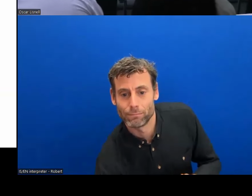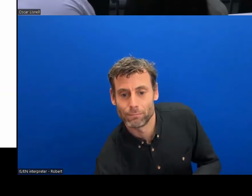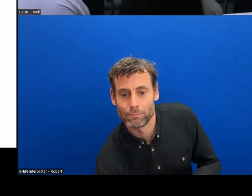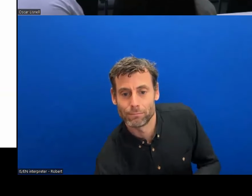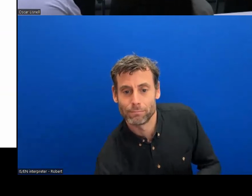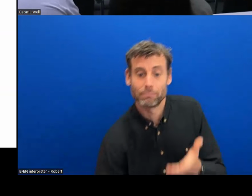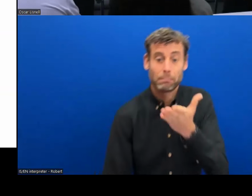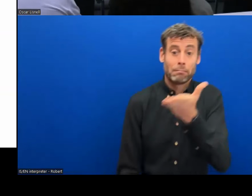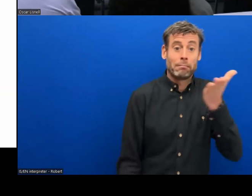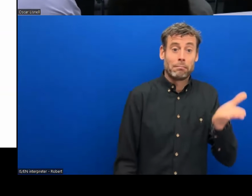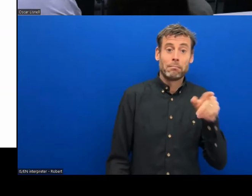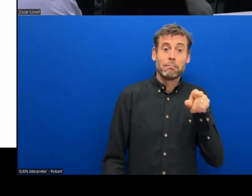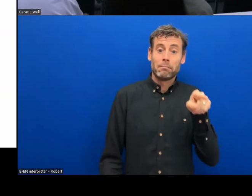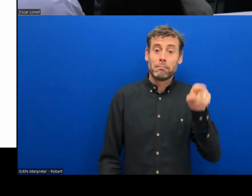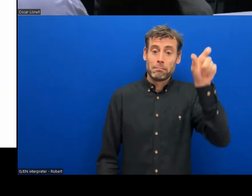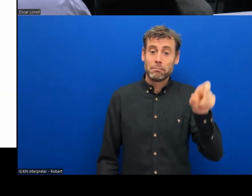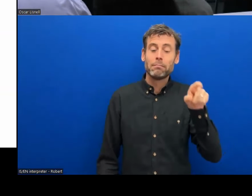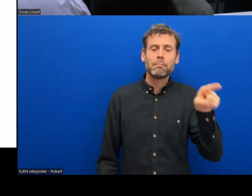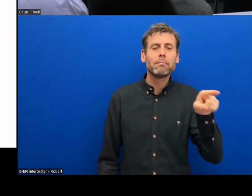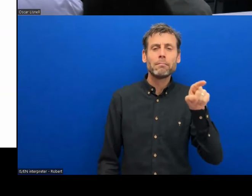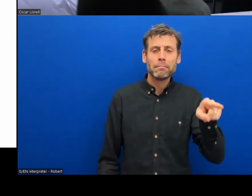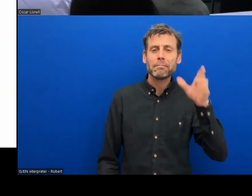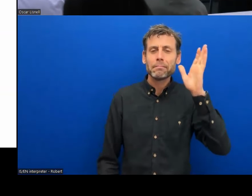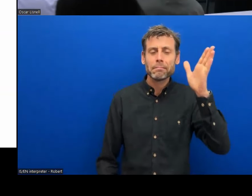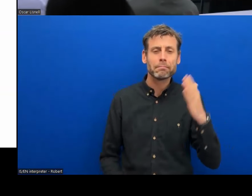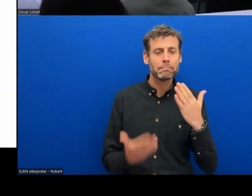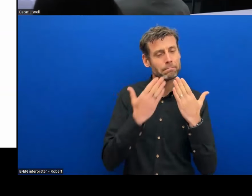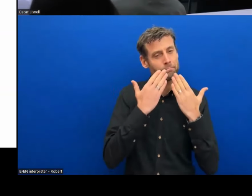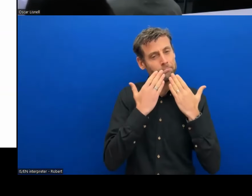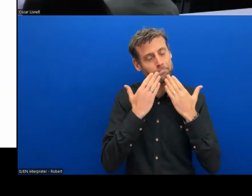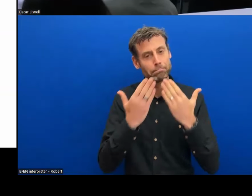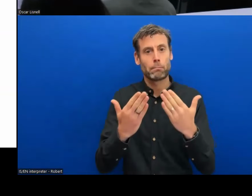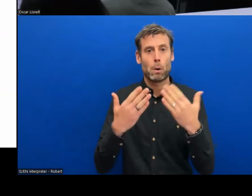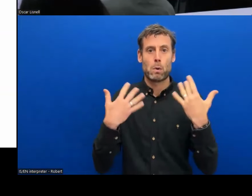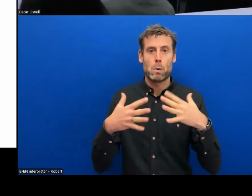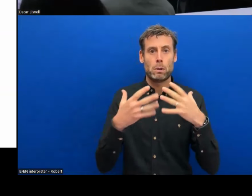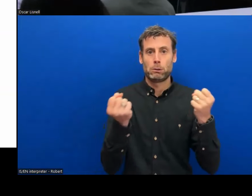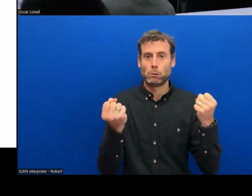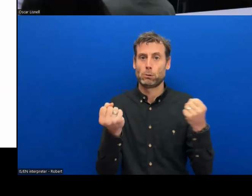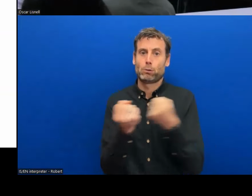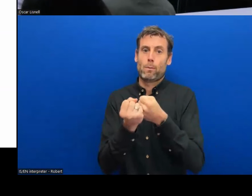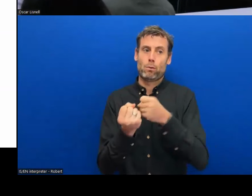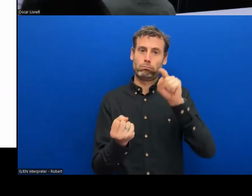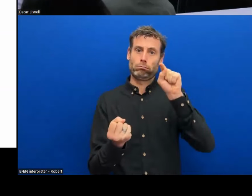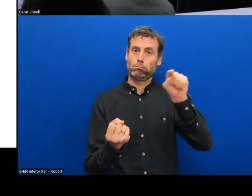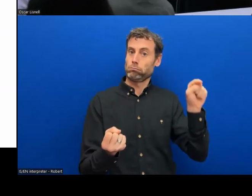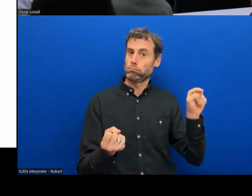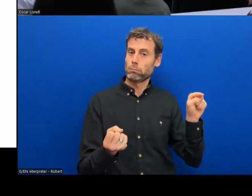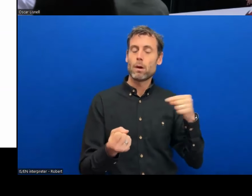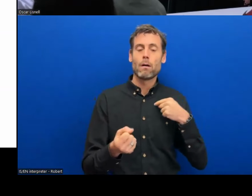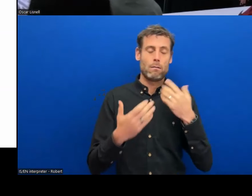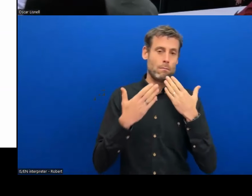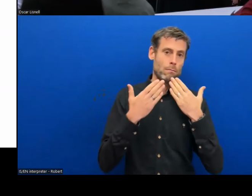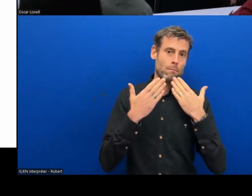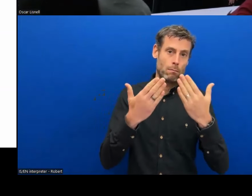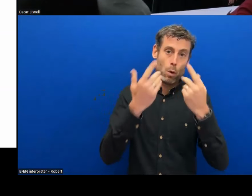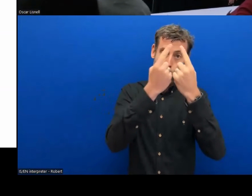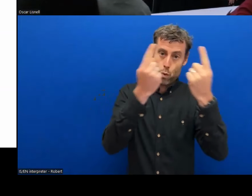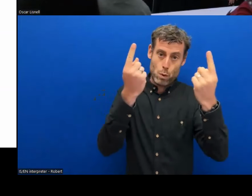very important to thank everyone who has supported us, and of course our university and my department, the Swedish School of Library and